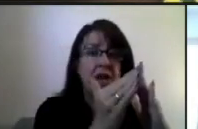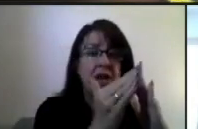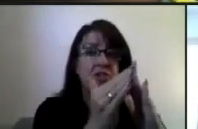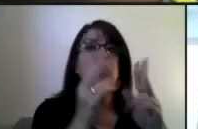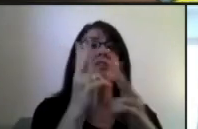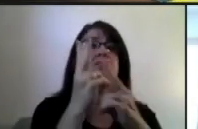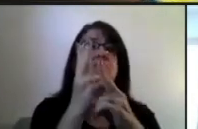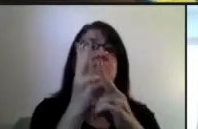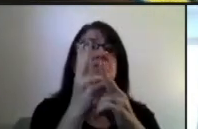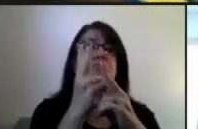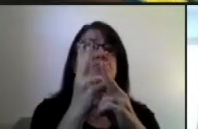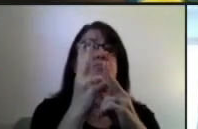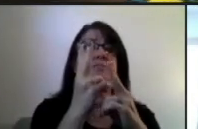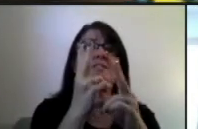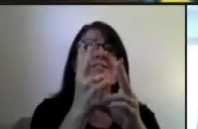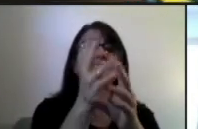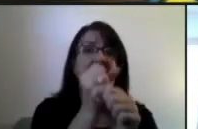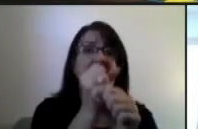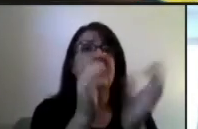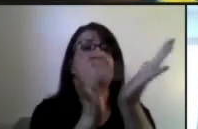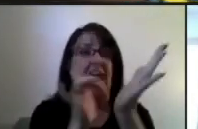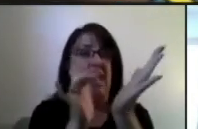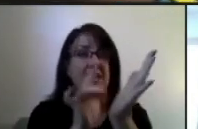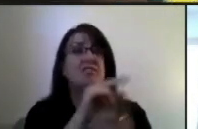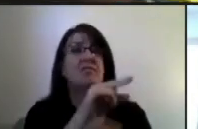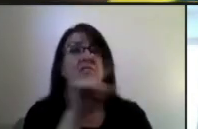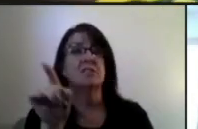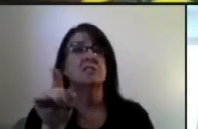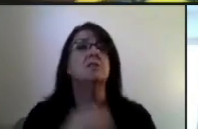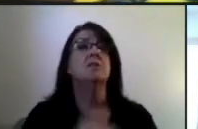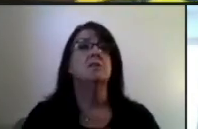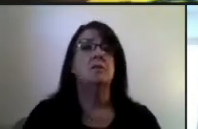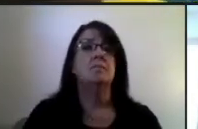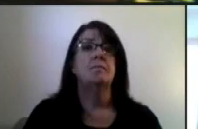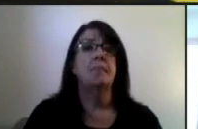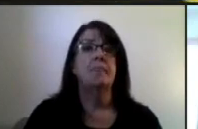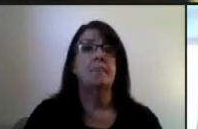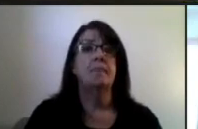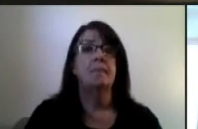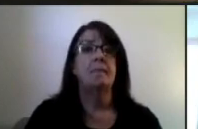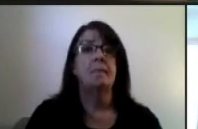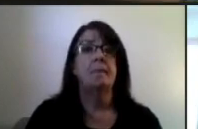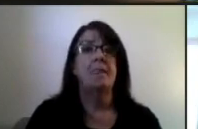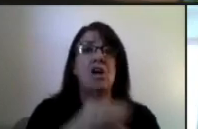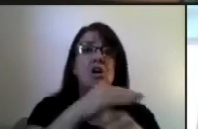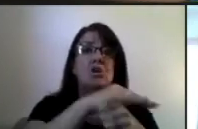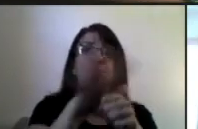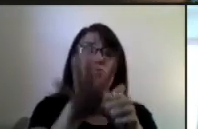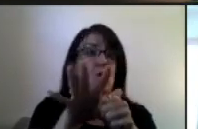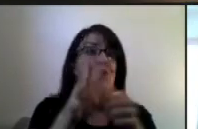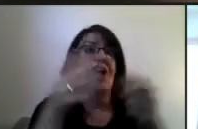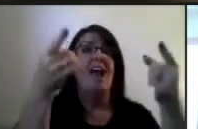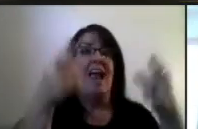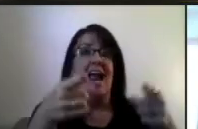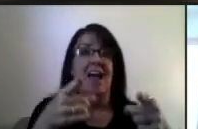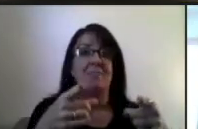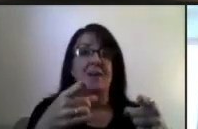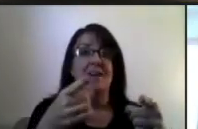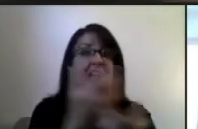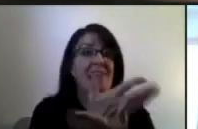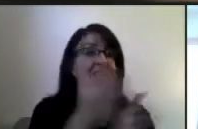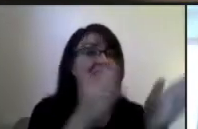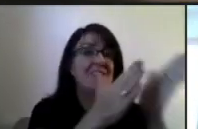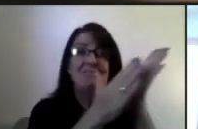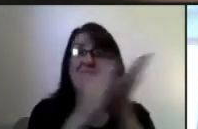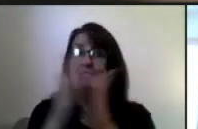hand. And yes. like Christian has reminded us, right, coronavirus have happened, and everything that was planned in the